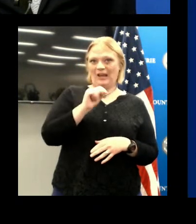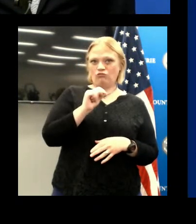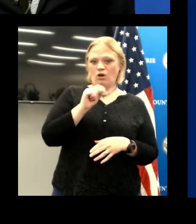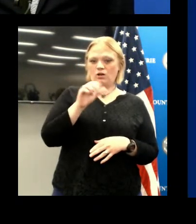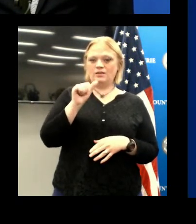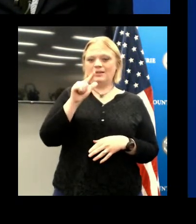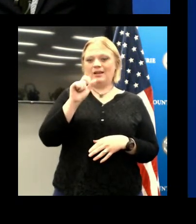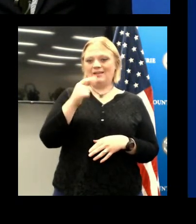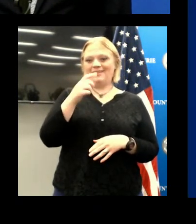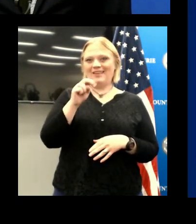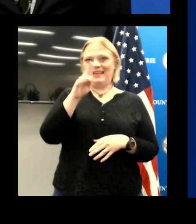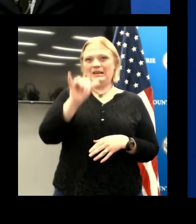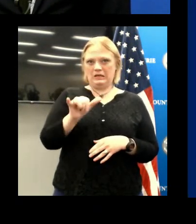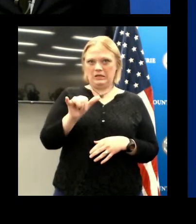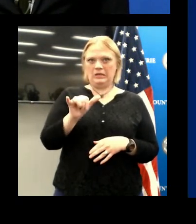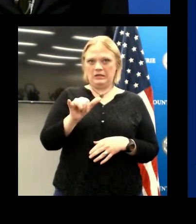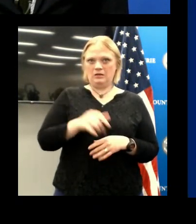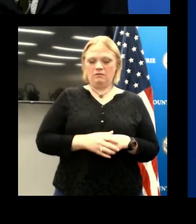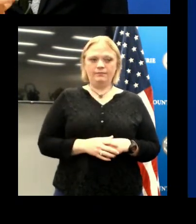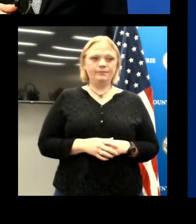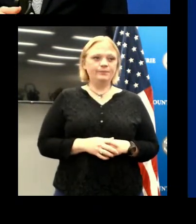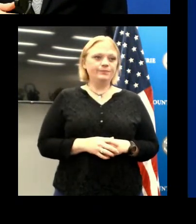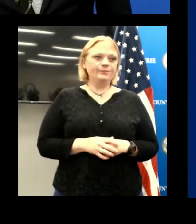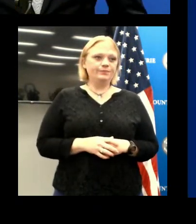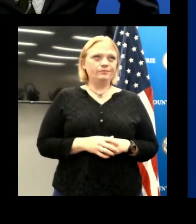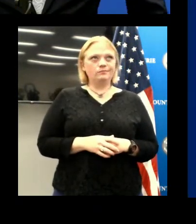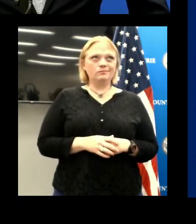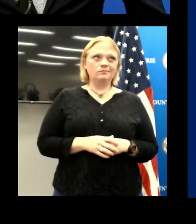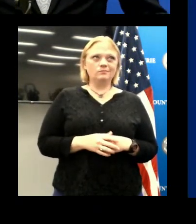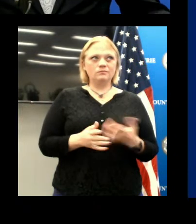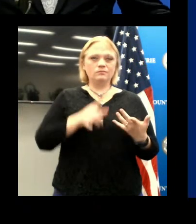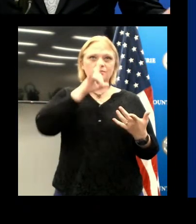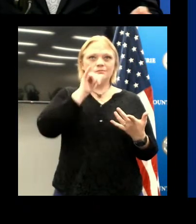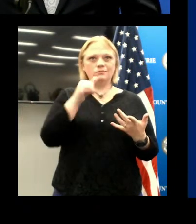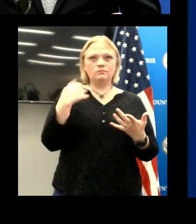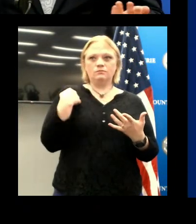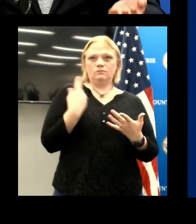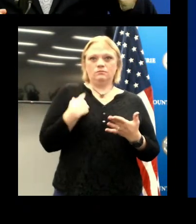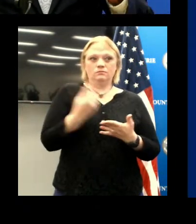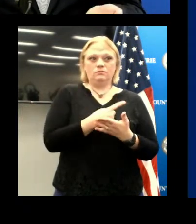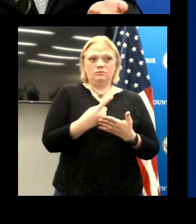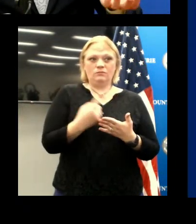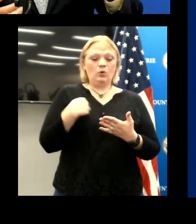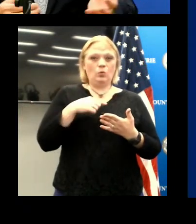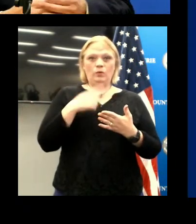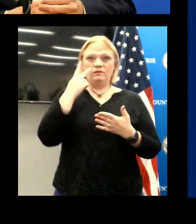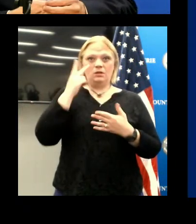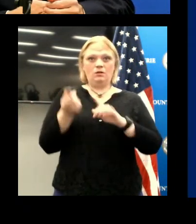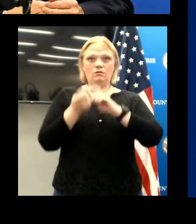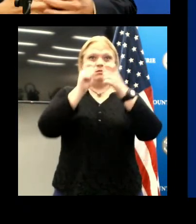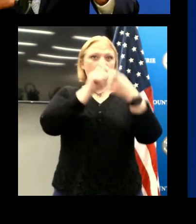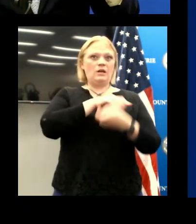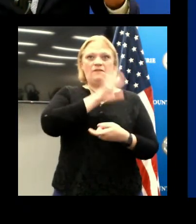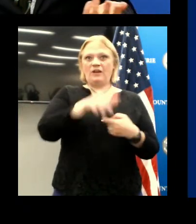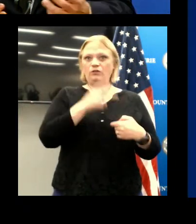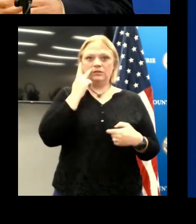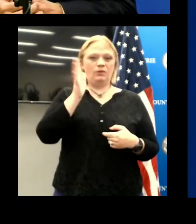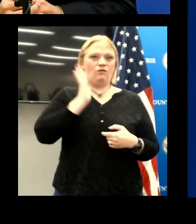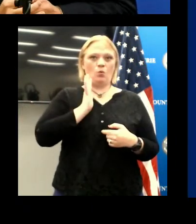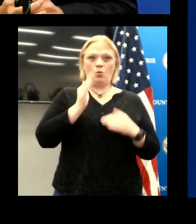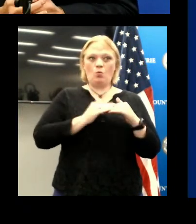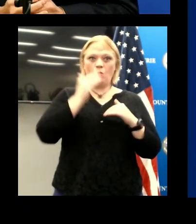and Allegheny counties. And basically in the last week, we've seen a switch that we have never seen before, which is more